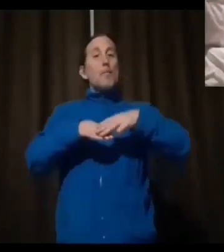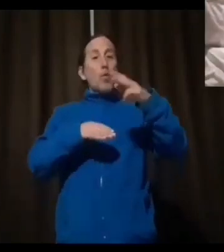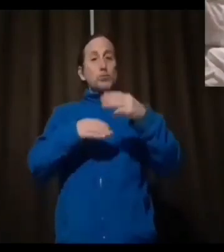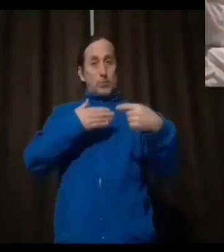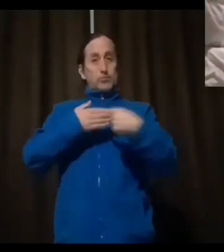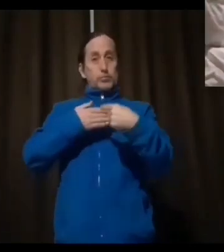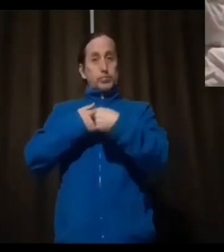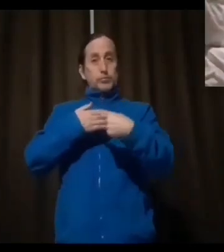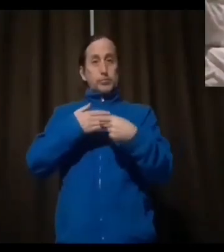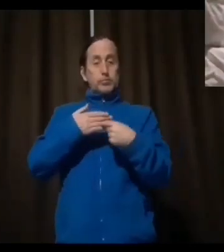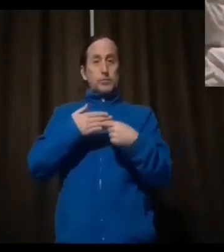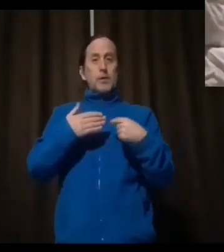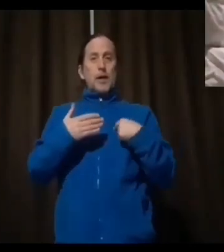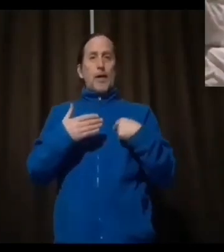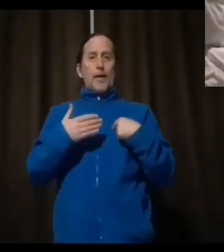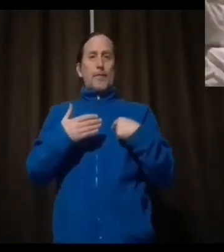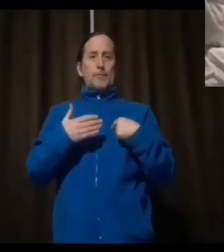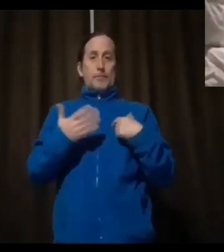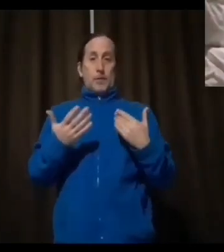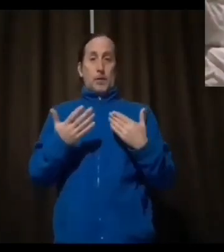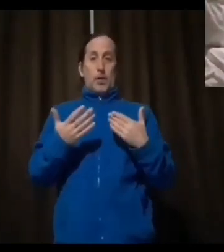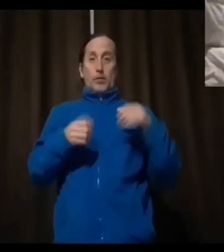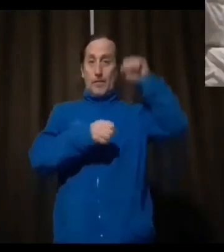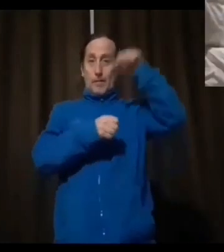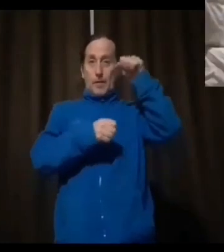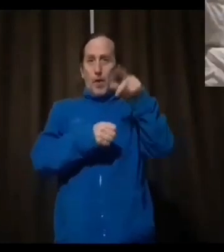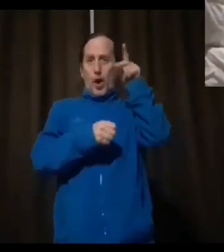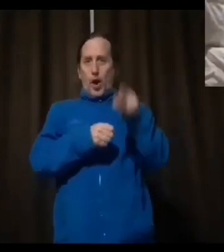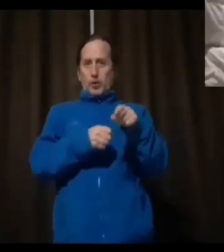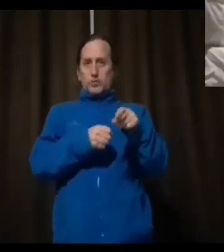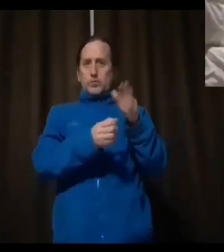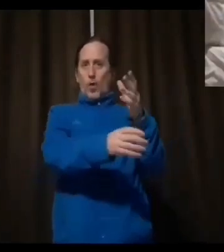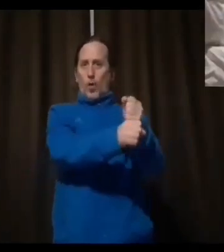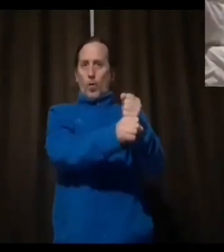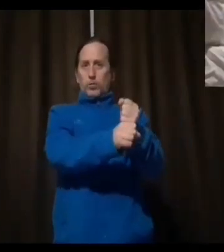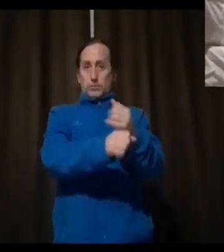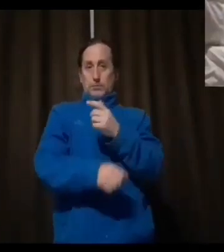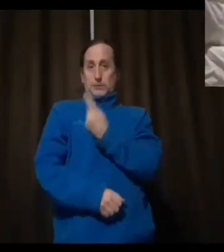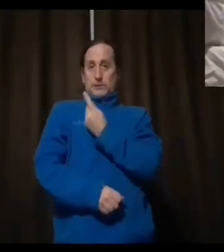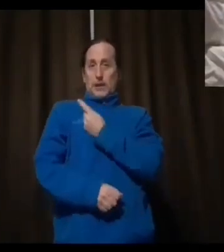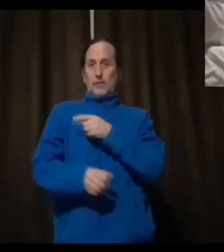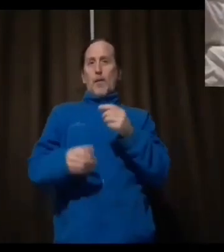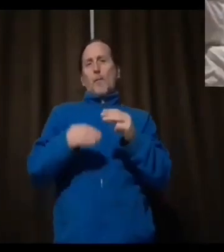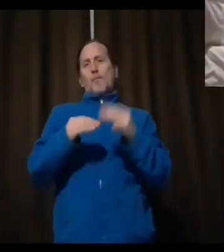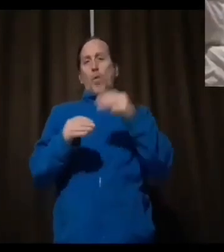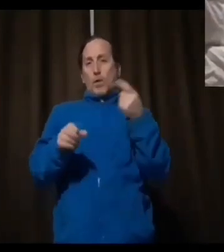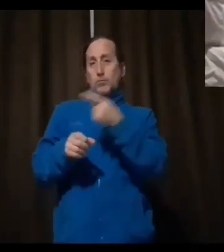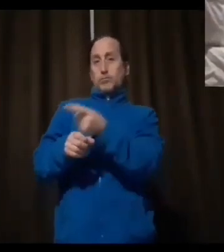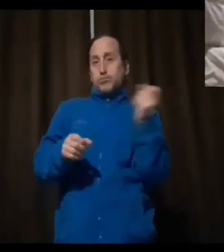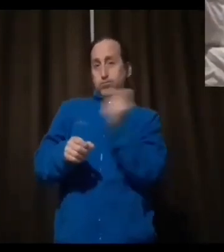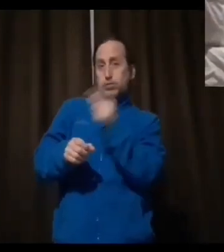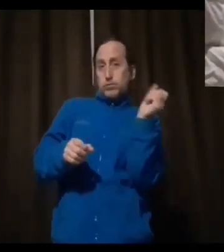film here and do a few more. See what happens. Okay, that's a particle. That's a mark from a particle, and we should get that regardless of whatever way